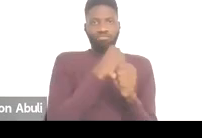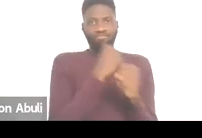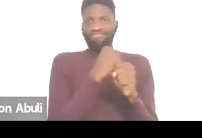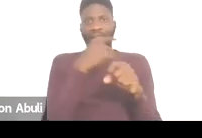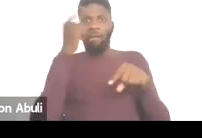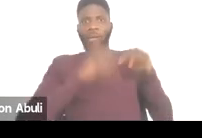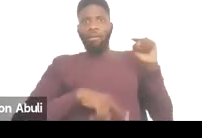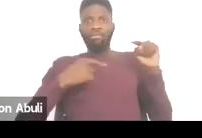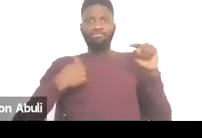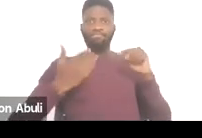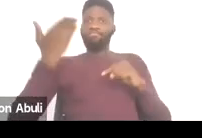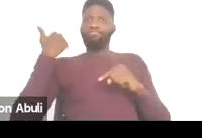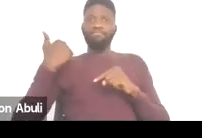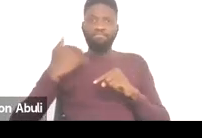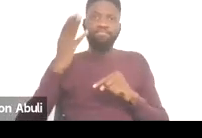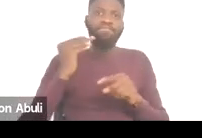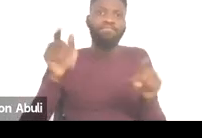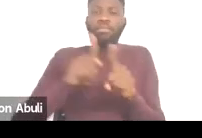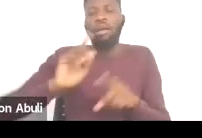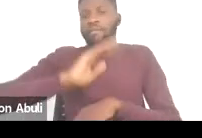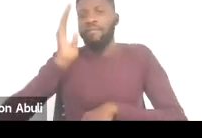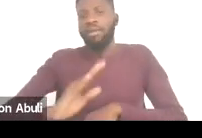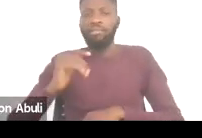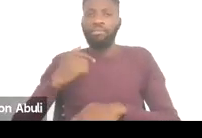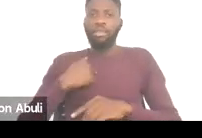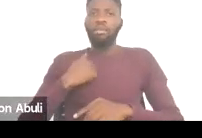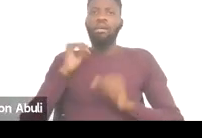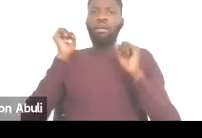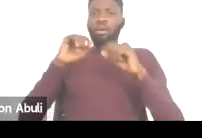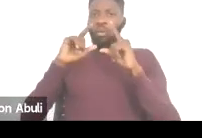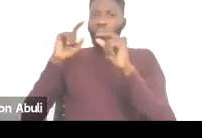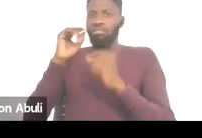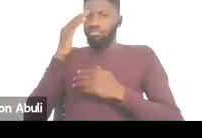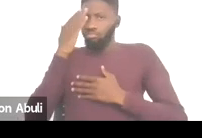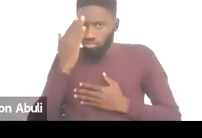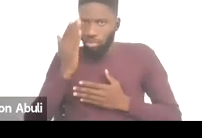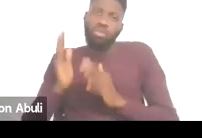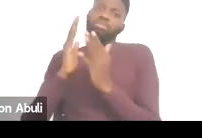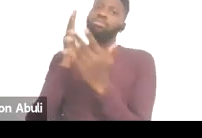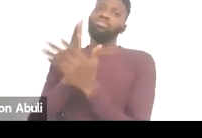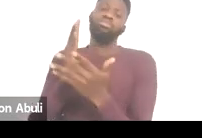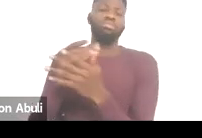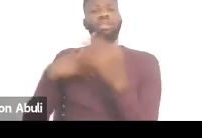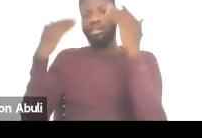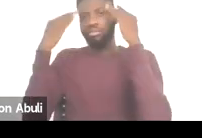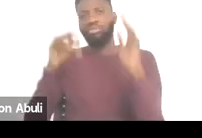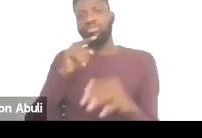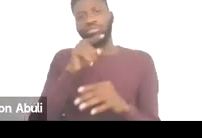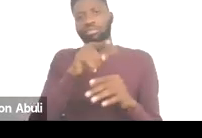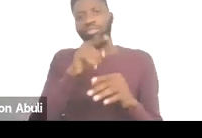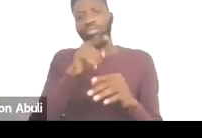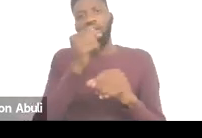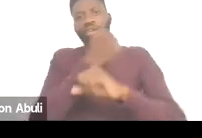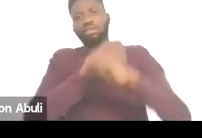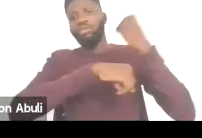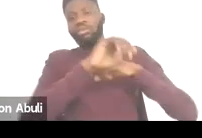never done that before. How do I say politely that I don't know how to go about this, or it is